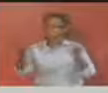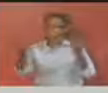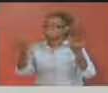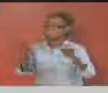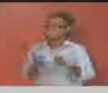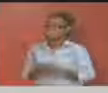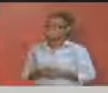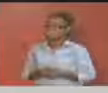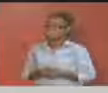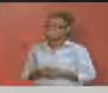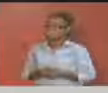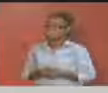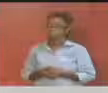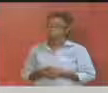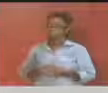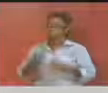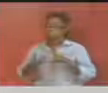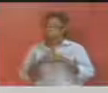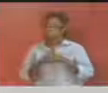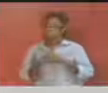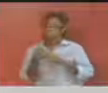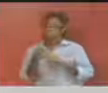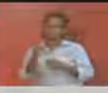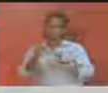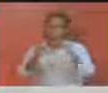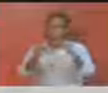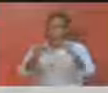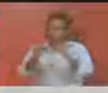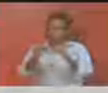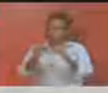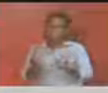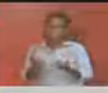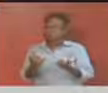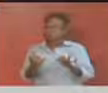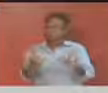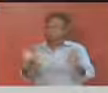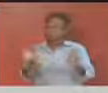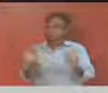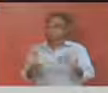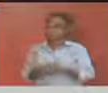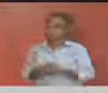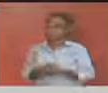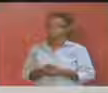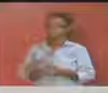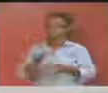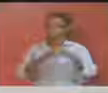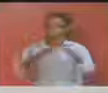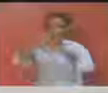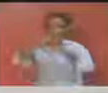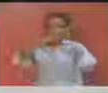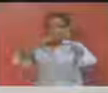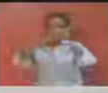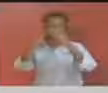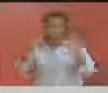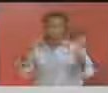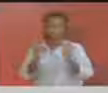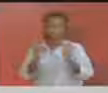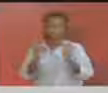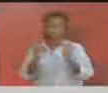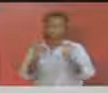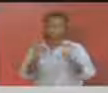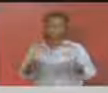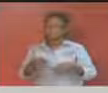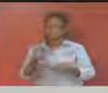Construction has now been completed. And that storage facility can store 1